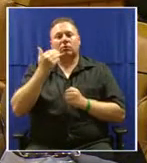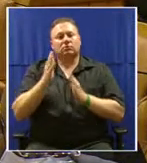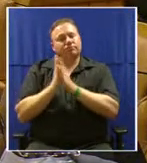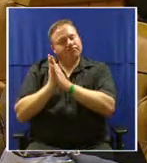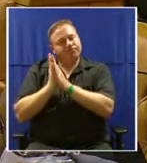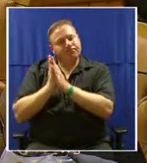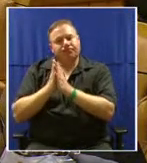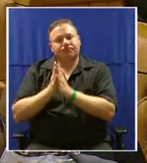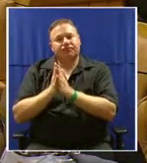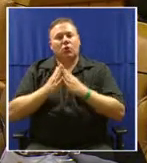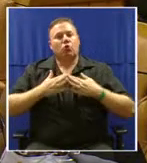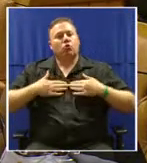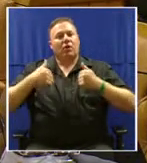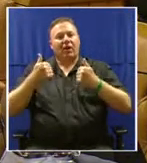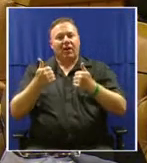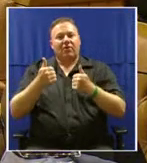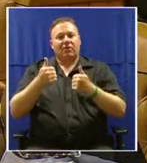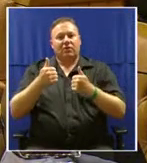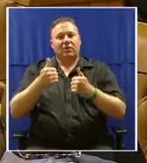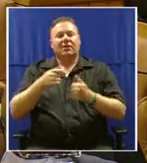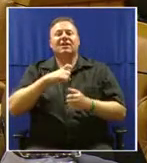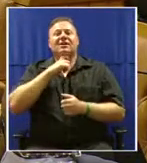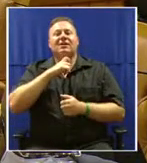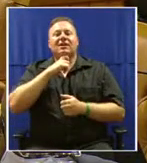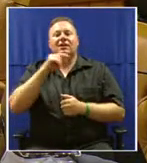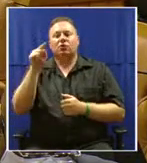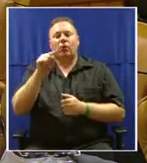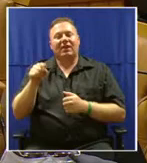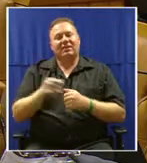speedy recovery of His Majesty King Zwelithini.